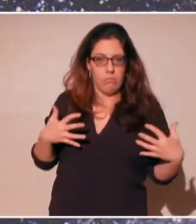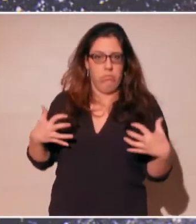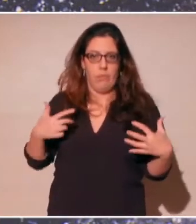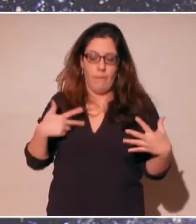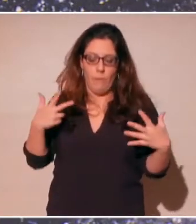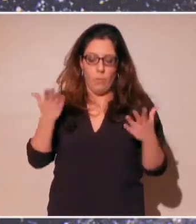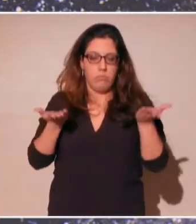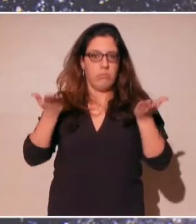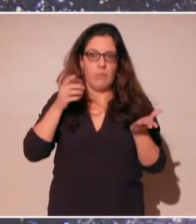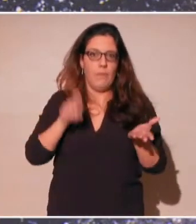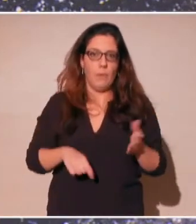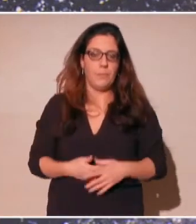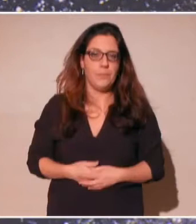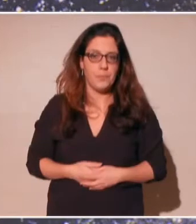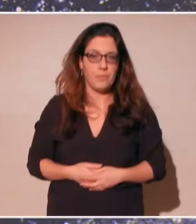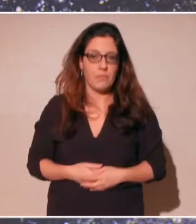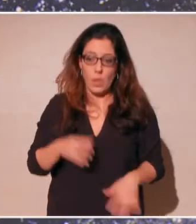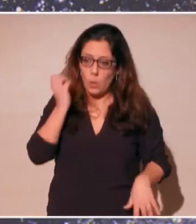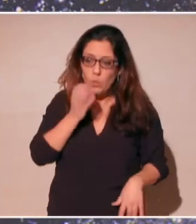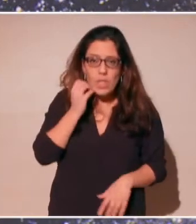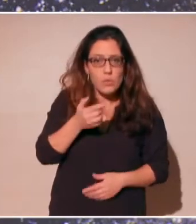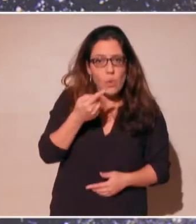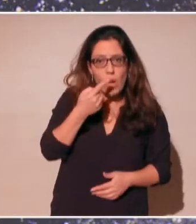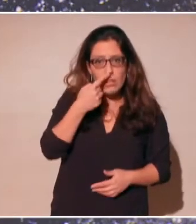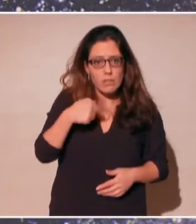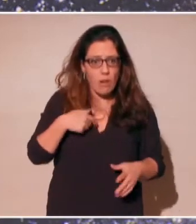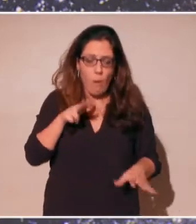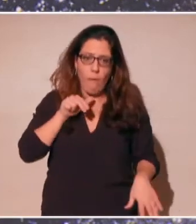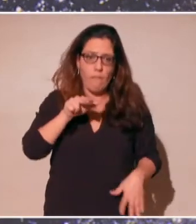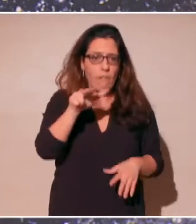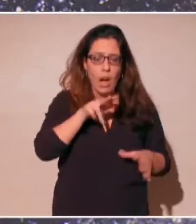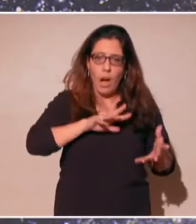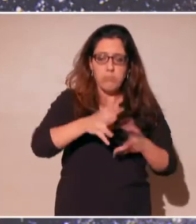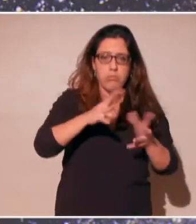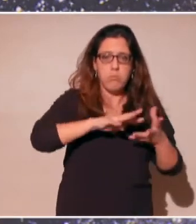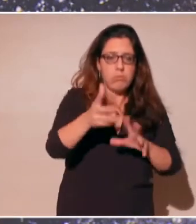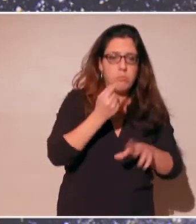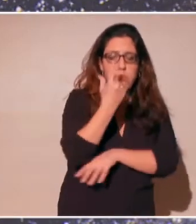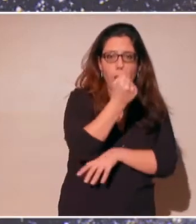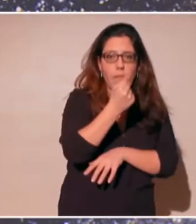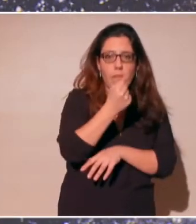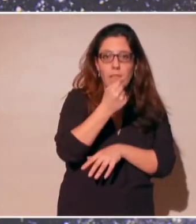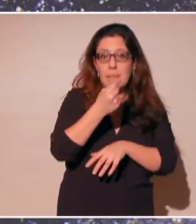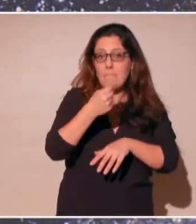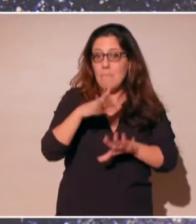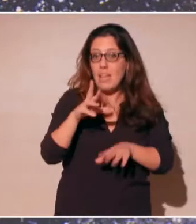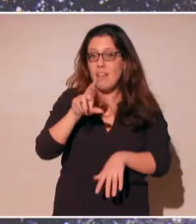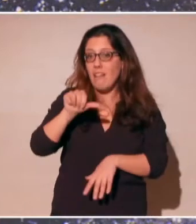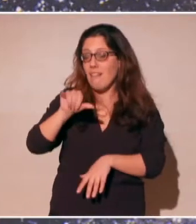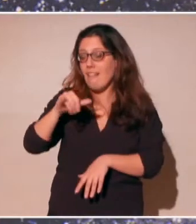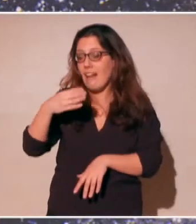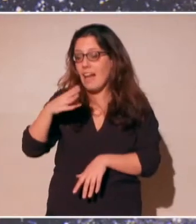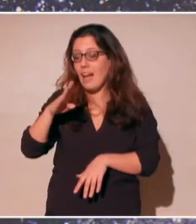in that area. Because every day we feel we are Prometheus, but